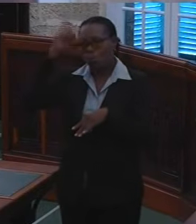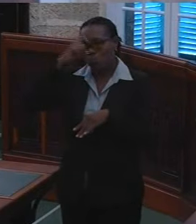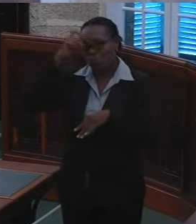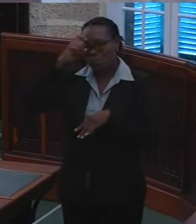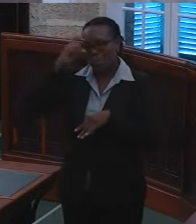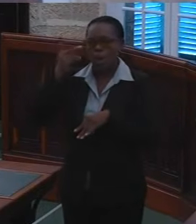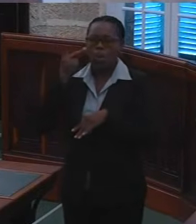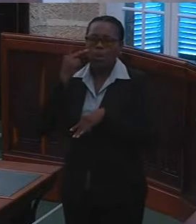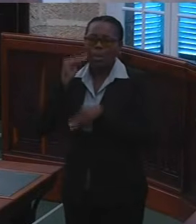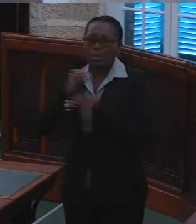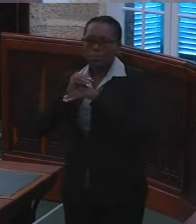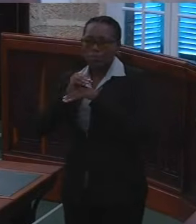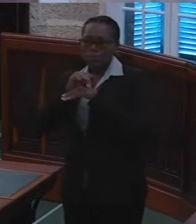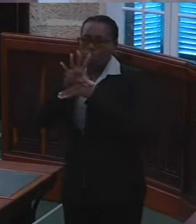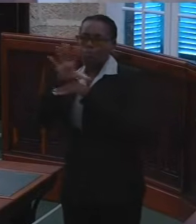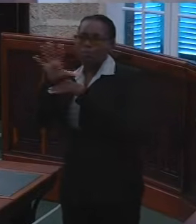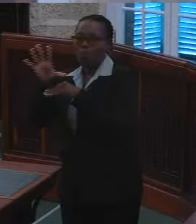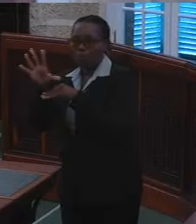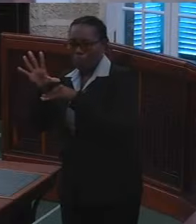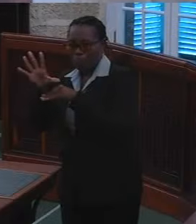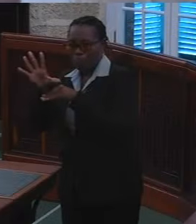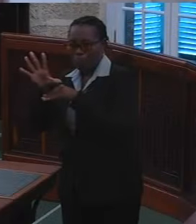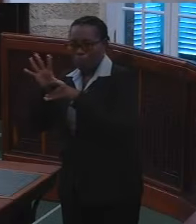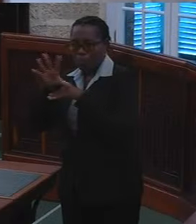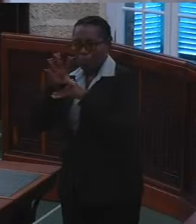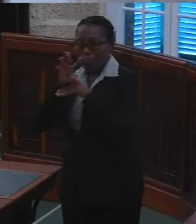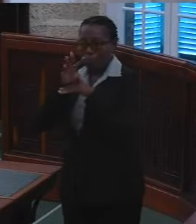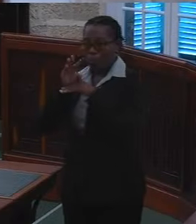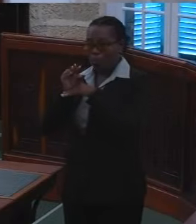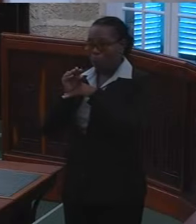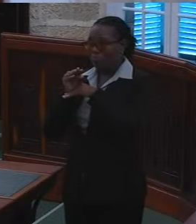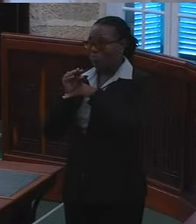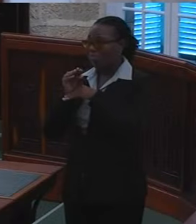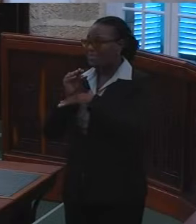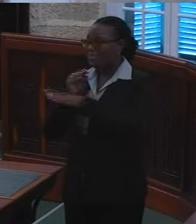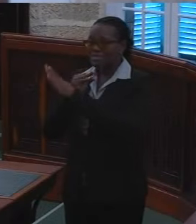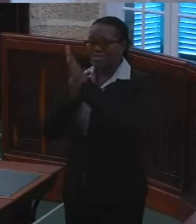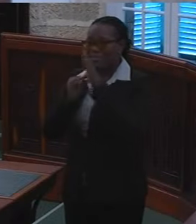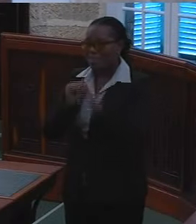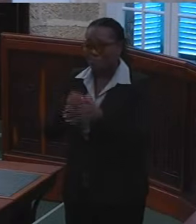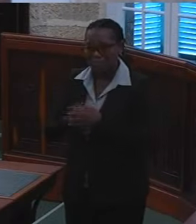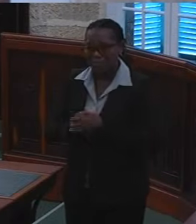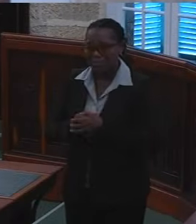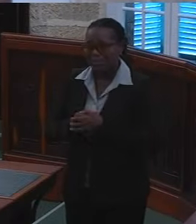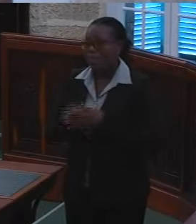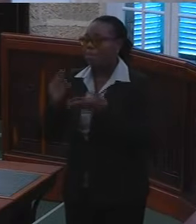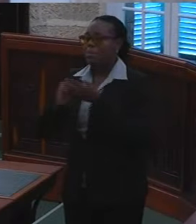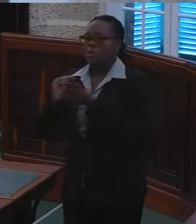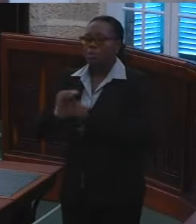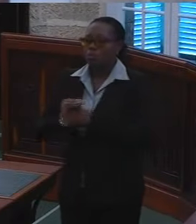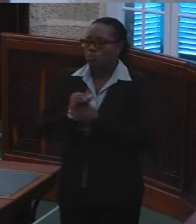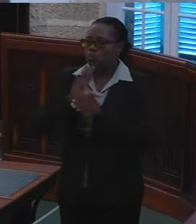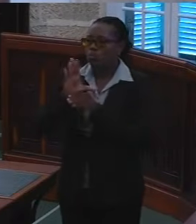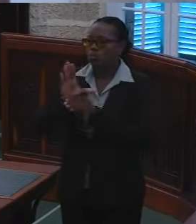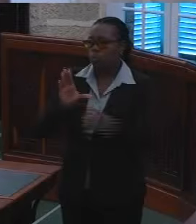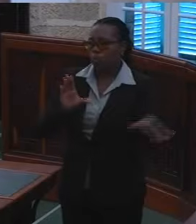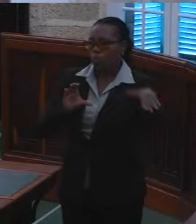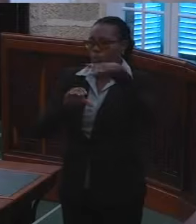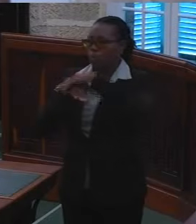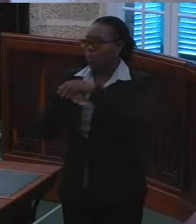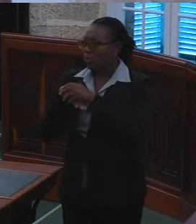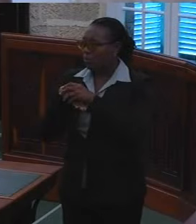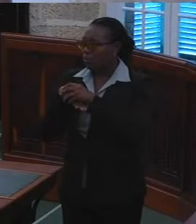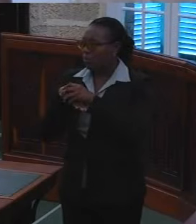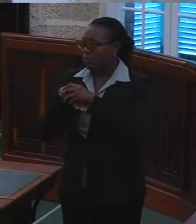wisdom, should never be blanketed. Therefore, it should never be put in a basket or swept under